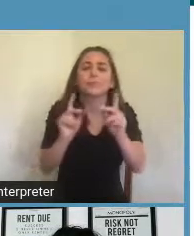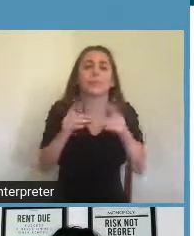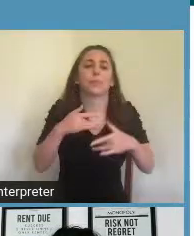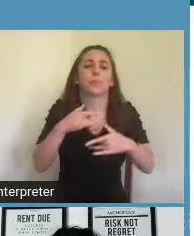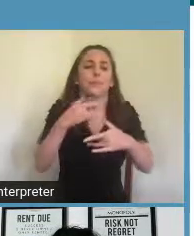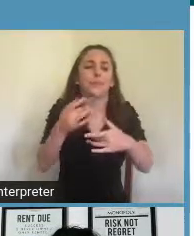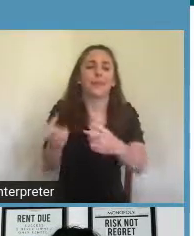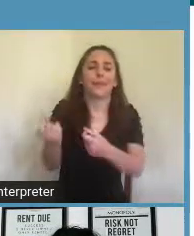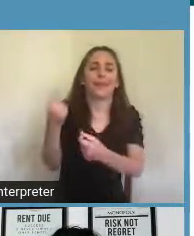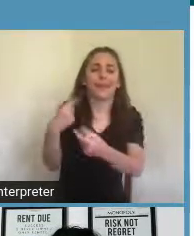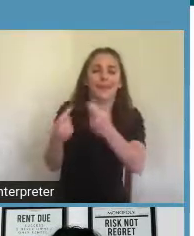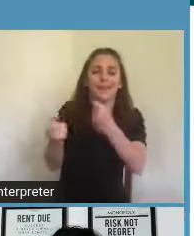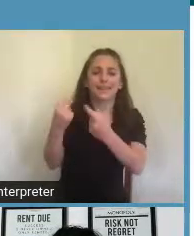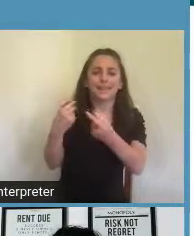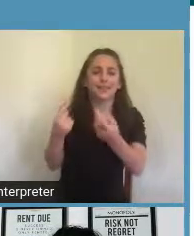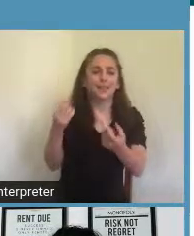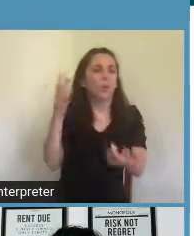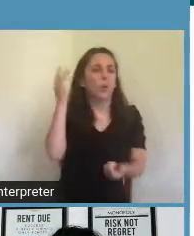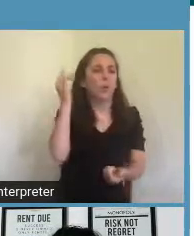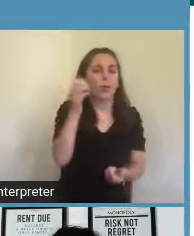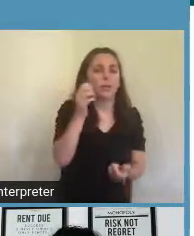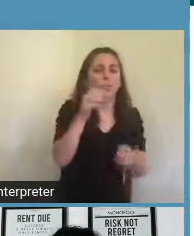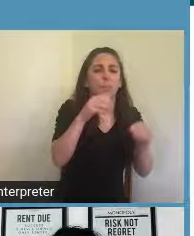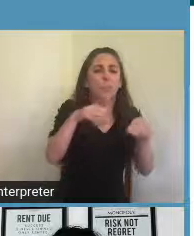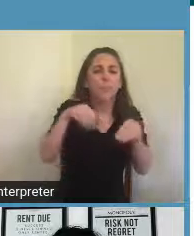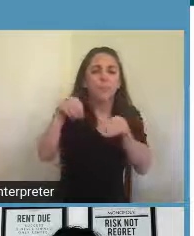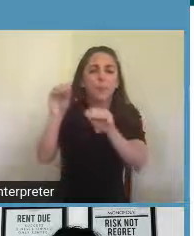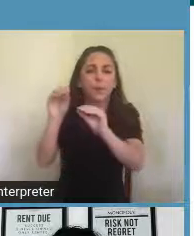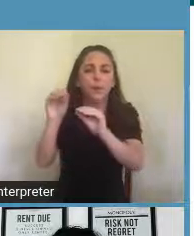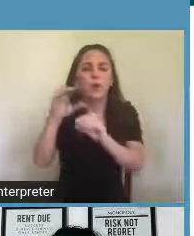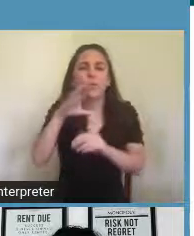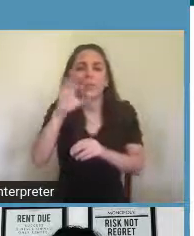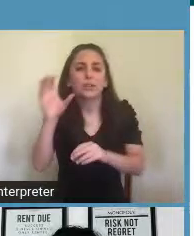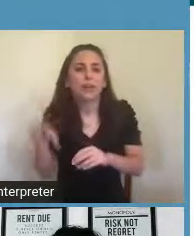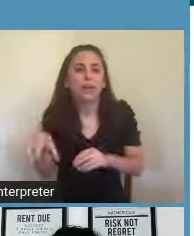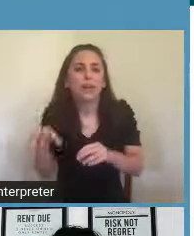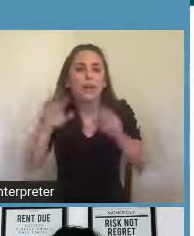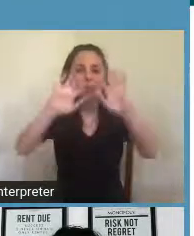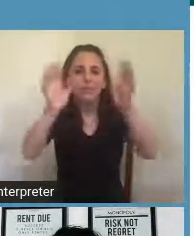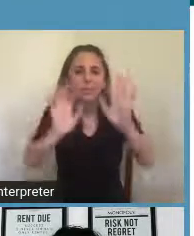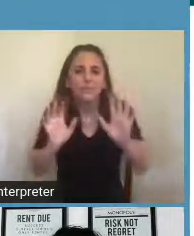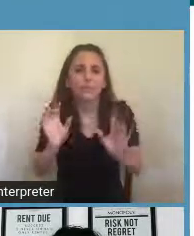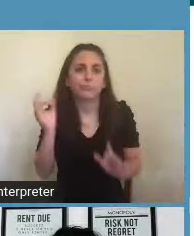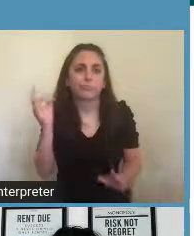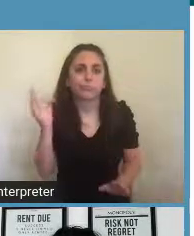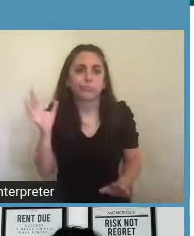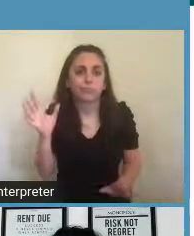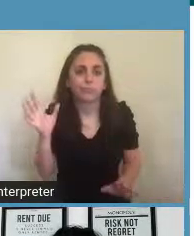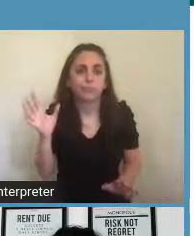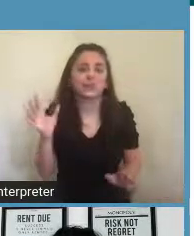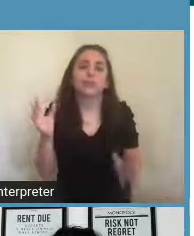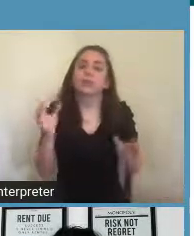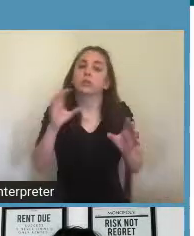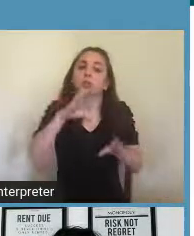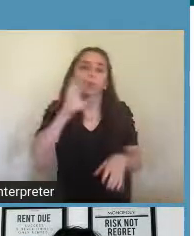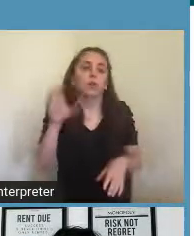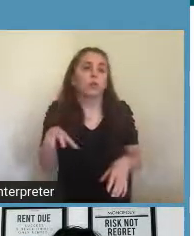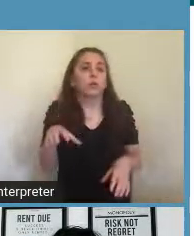trade? Why would you trade Arizona for Chicago weather? But it's like my soul city. Like, I love the energy and